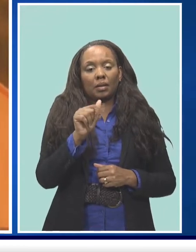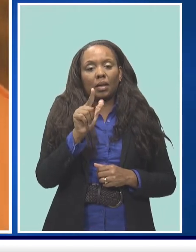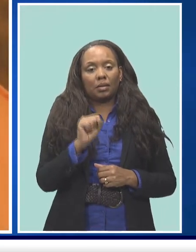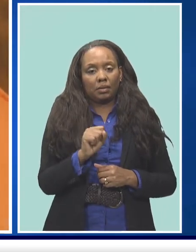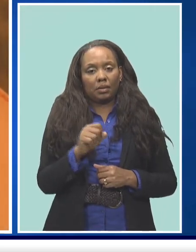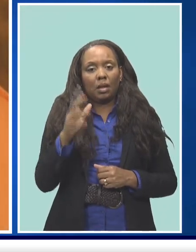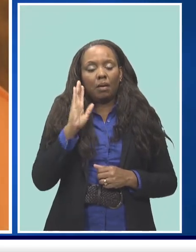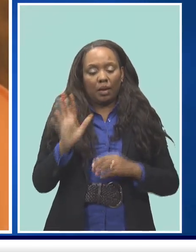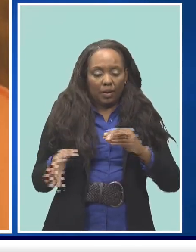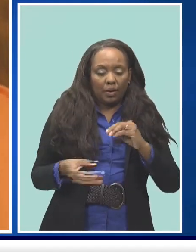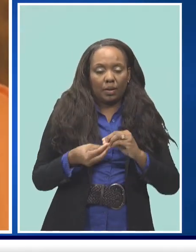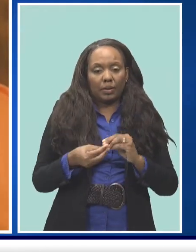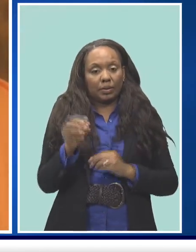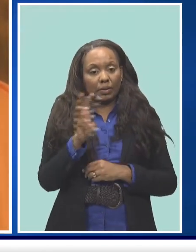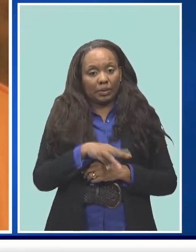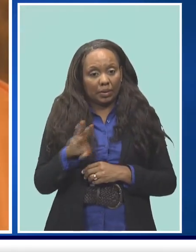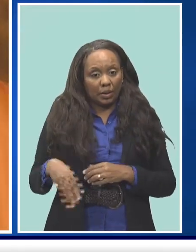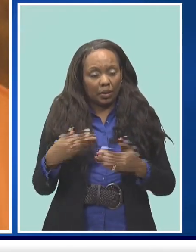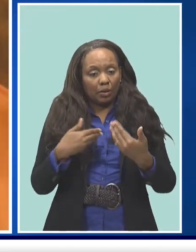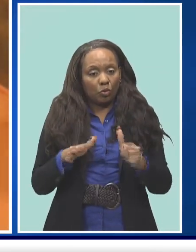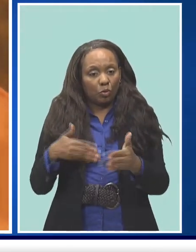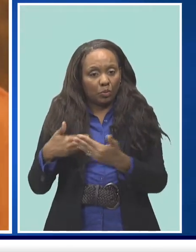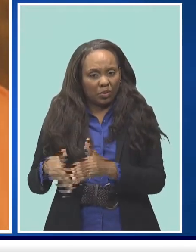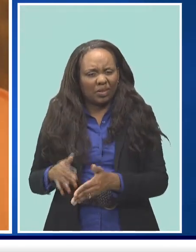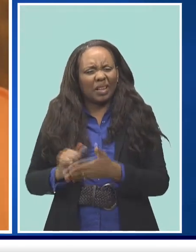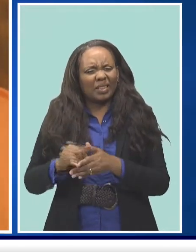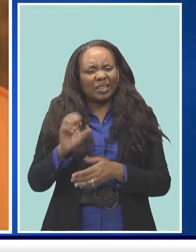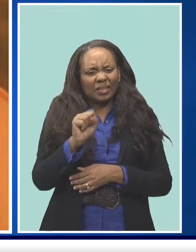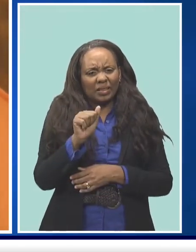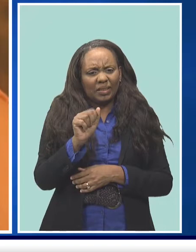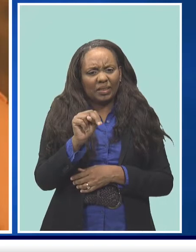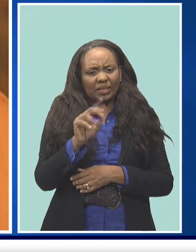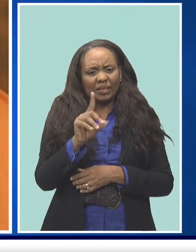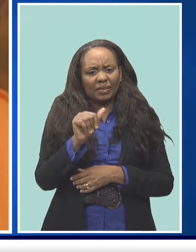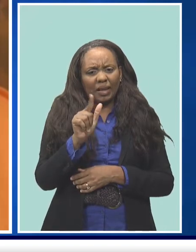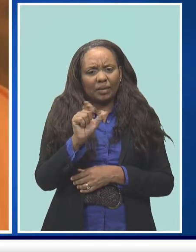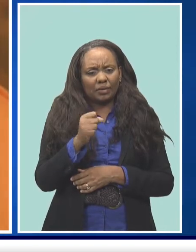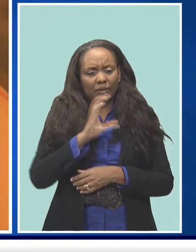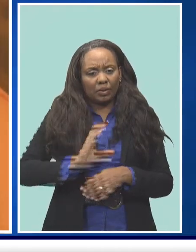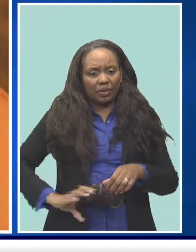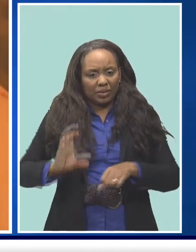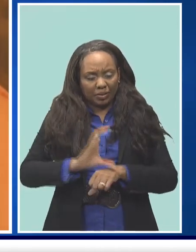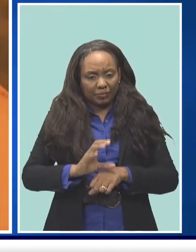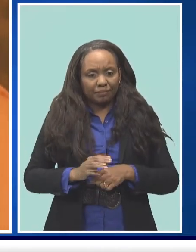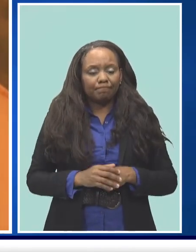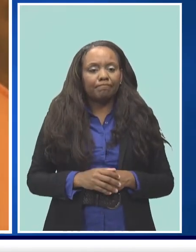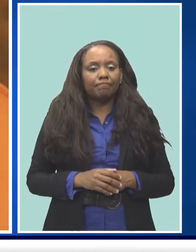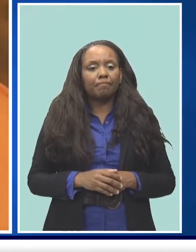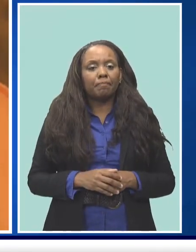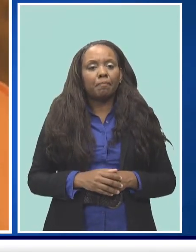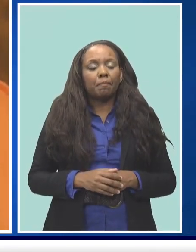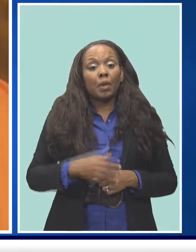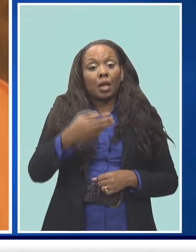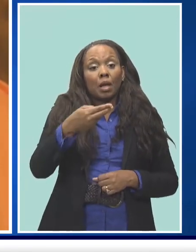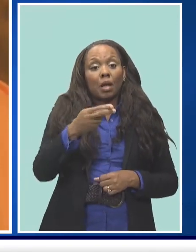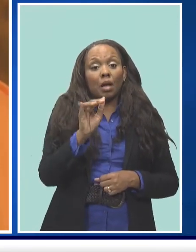further 66 rooms, and this is at the Sandals in Christchurch. The Hyatt is in the last stages of their